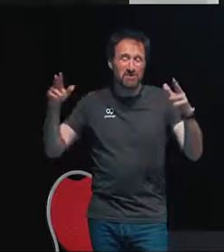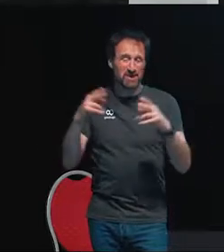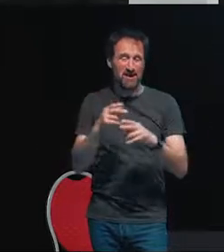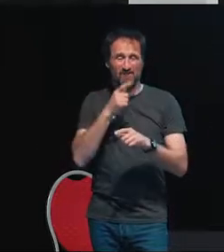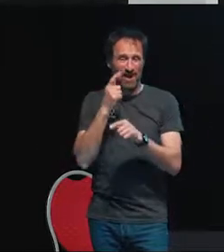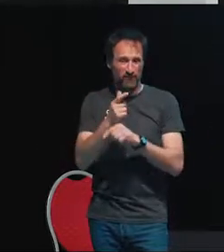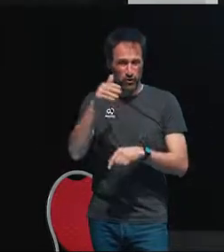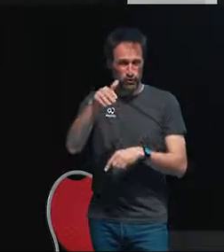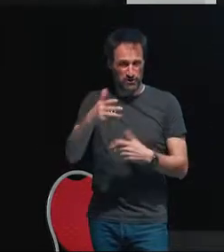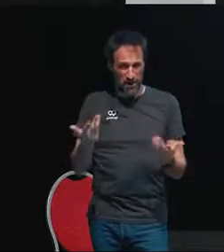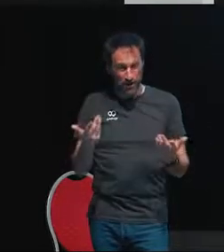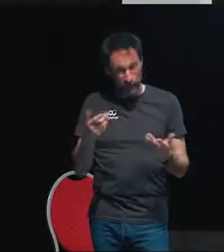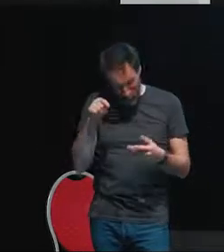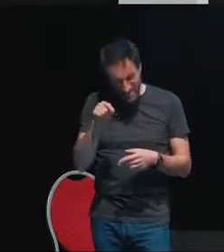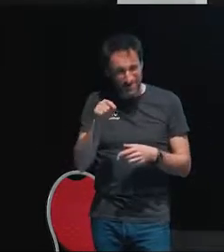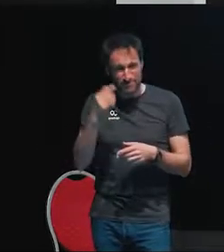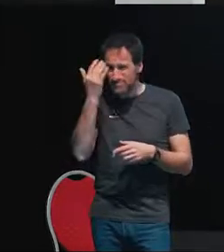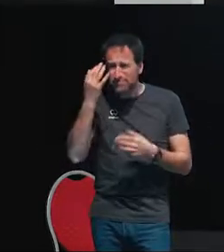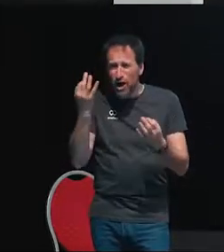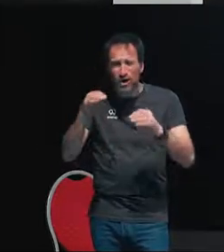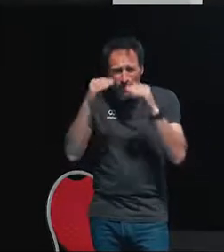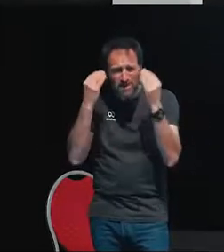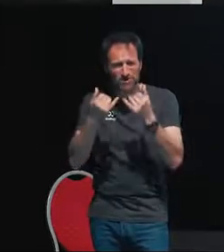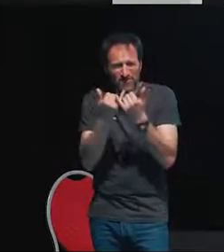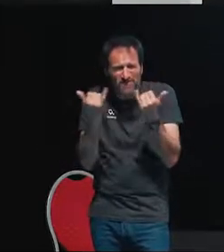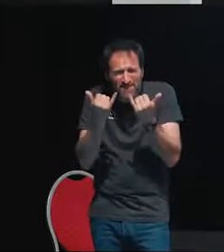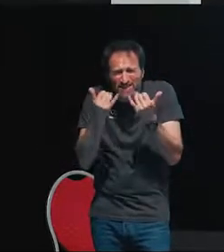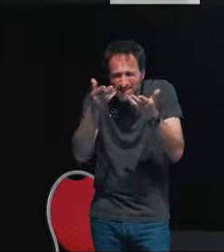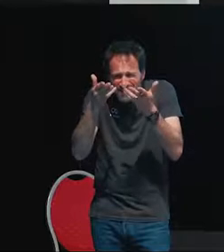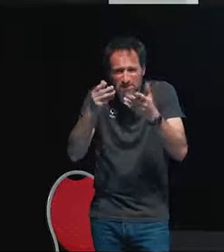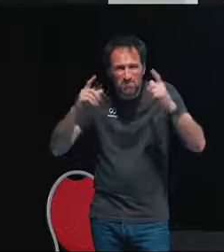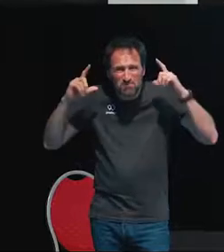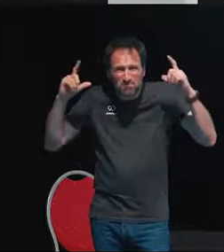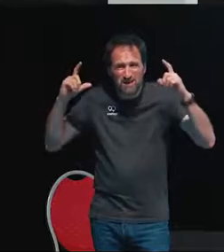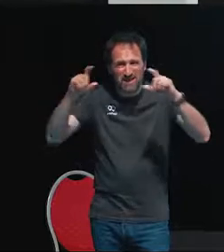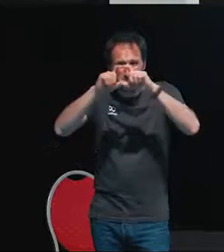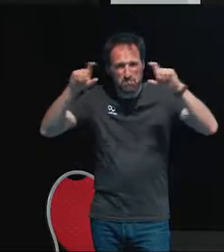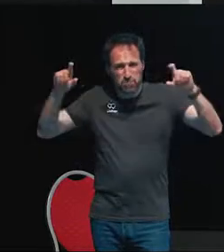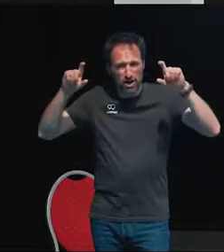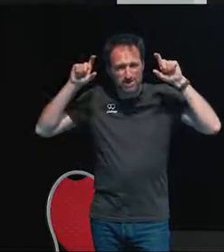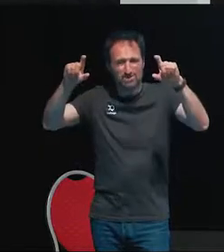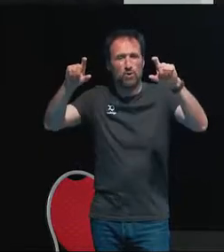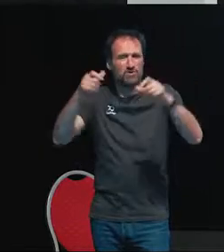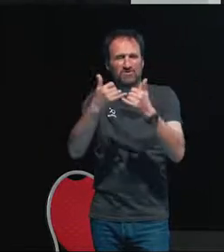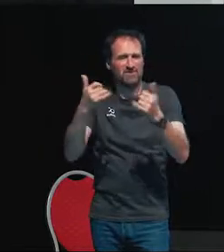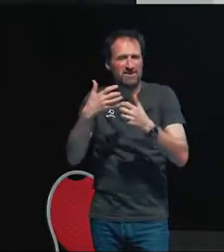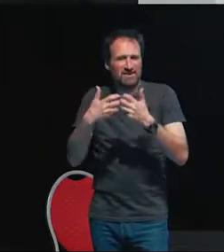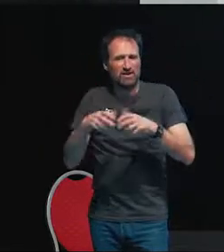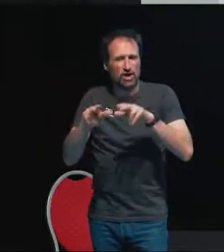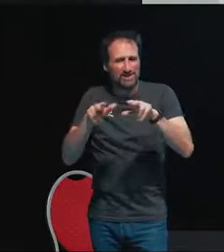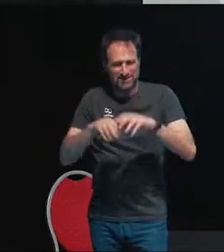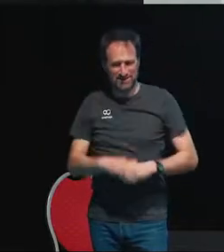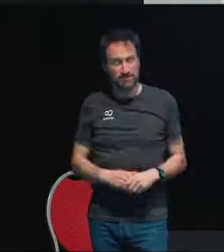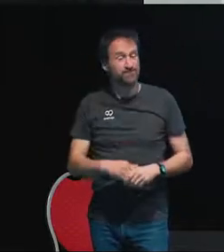information on how it should be organized is this one big box on the top and a natural question that can come up is